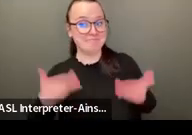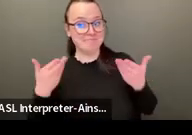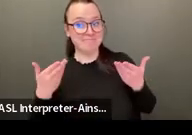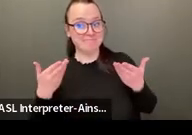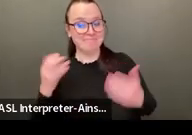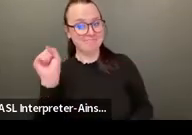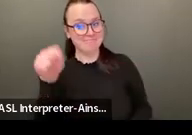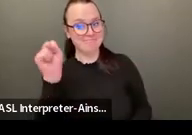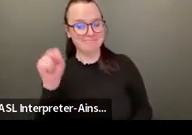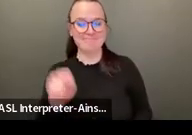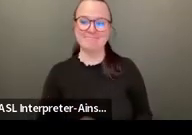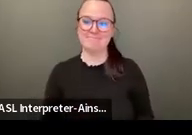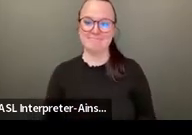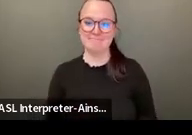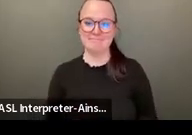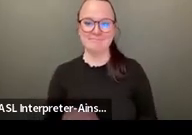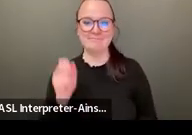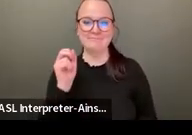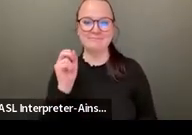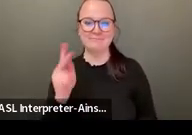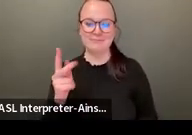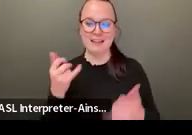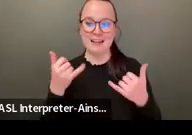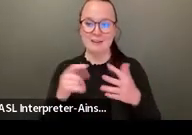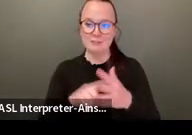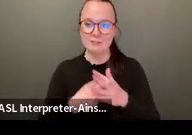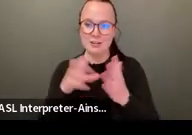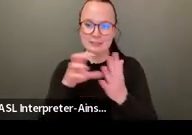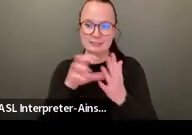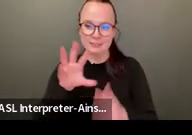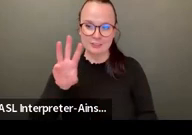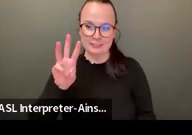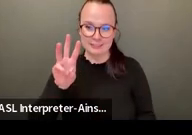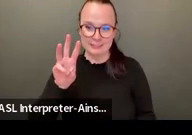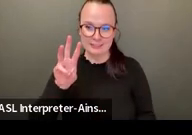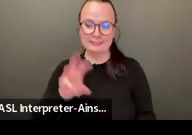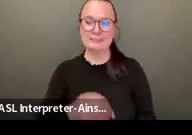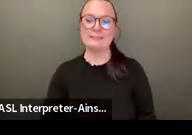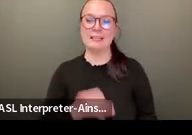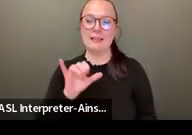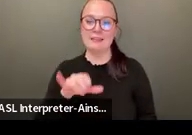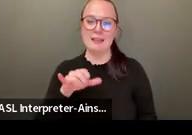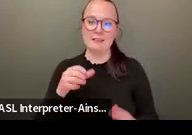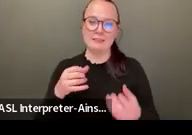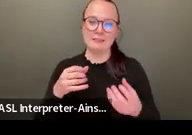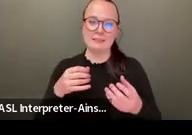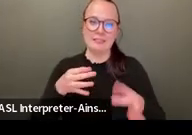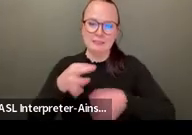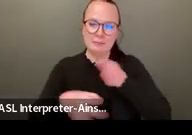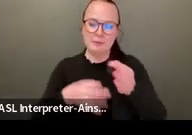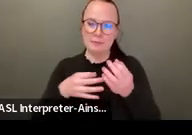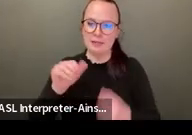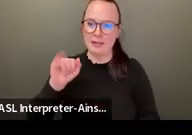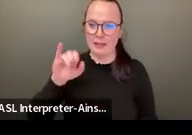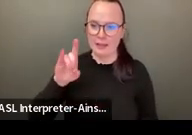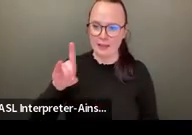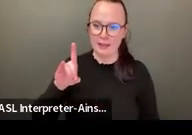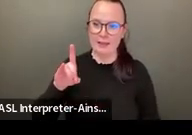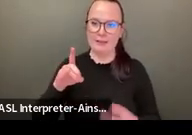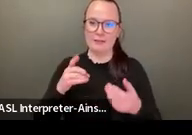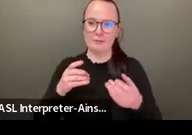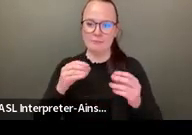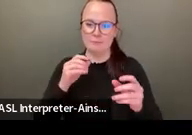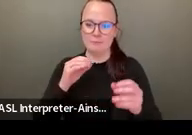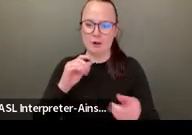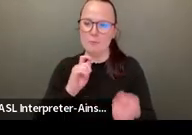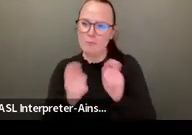we're moving into section 6 of the IEP, which is that supplementary aid services, modifications, and or sports.